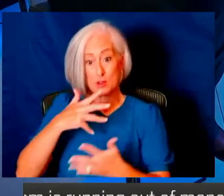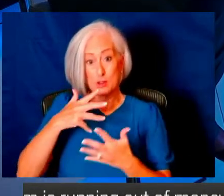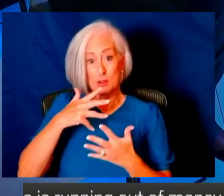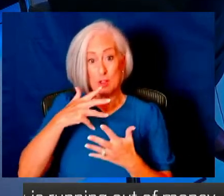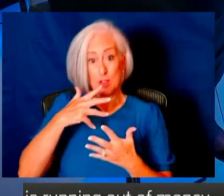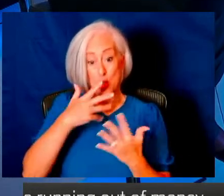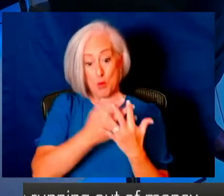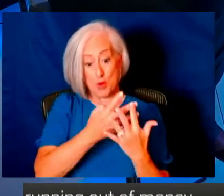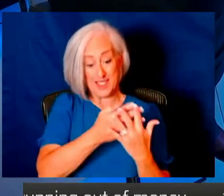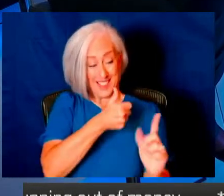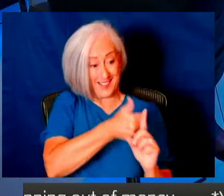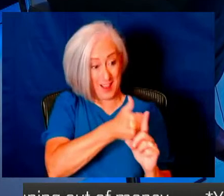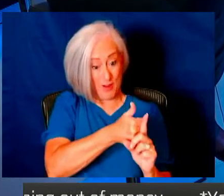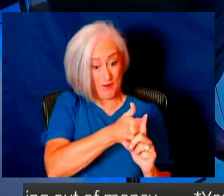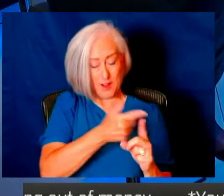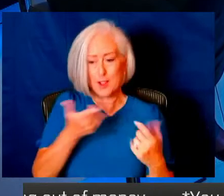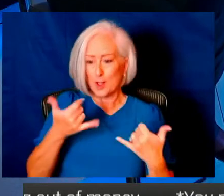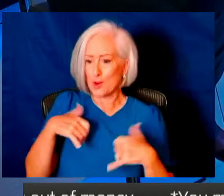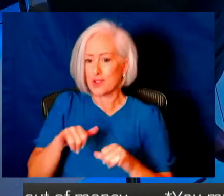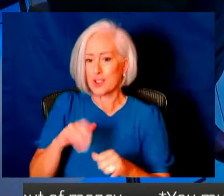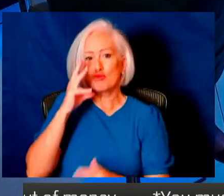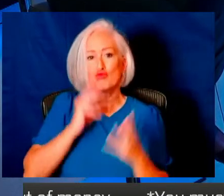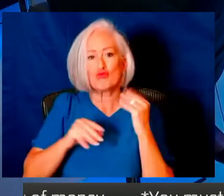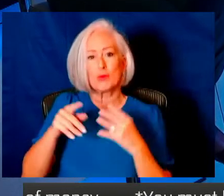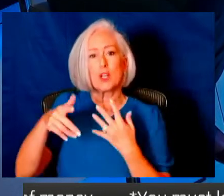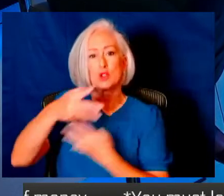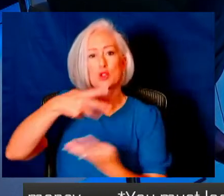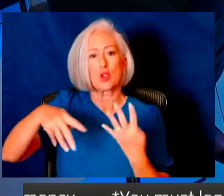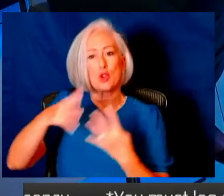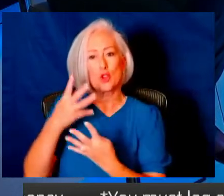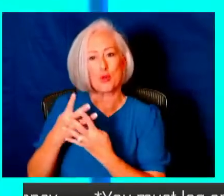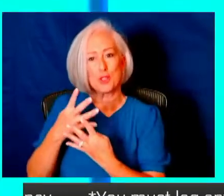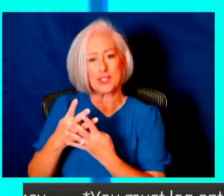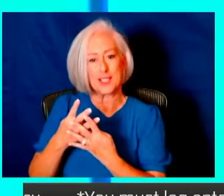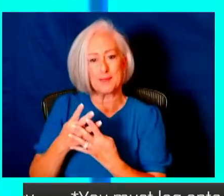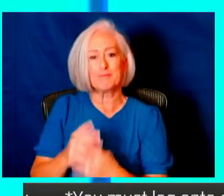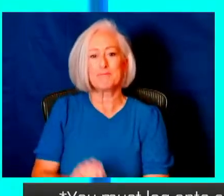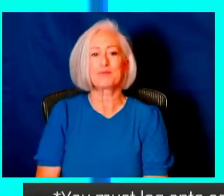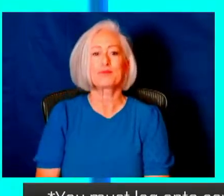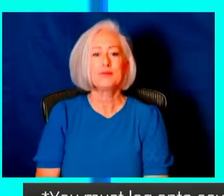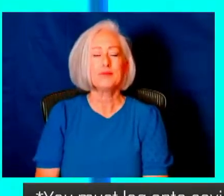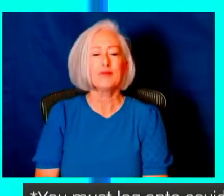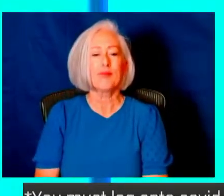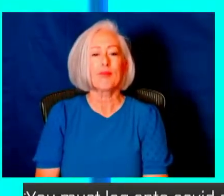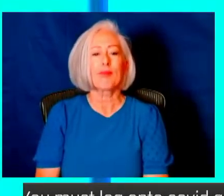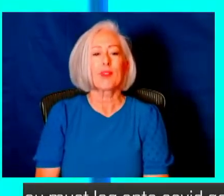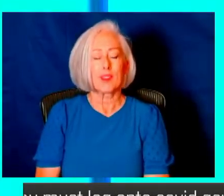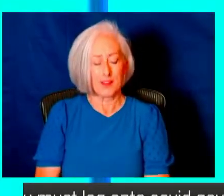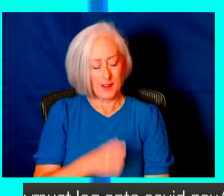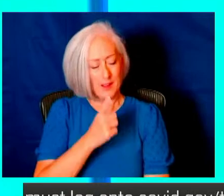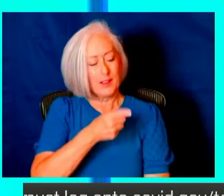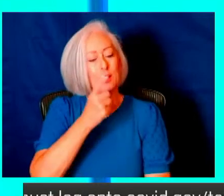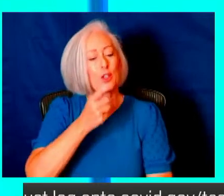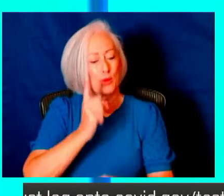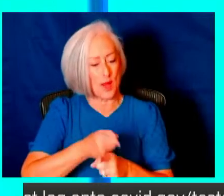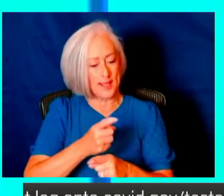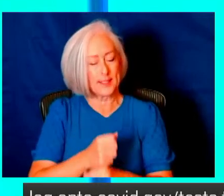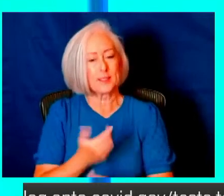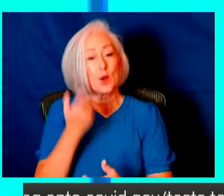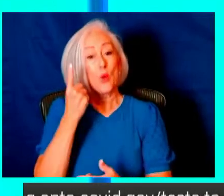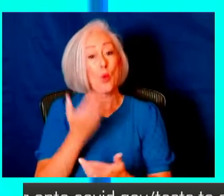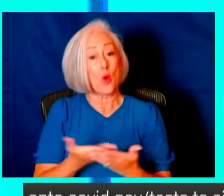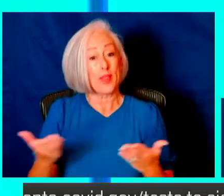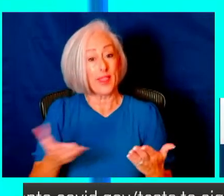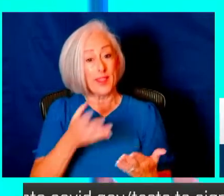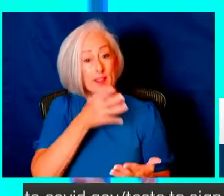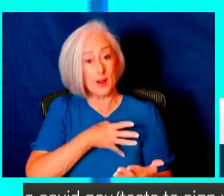important about folks being able to share their own stories here? I think you're exactly right. One thing, a woman